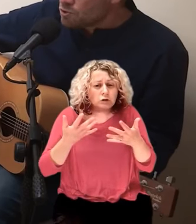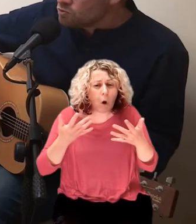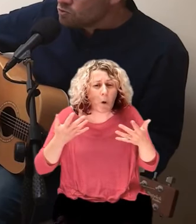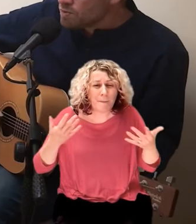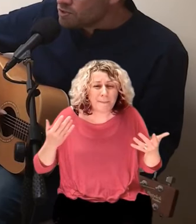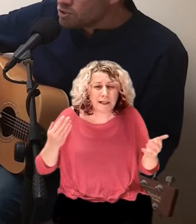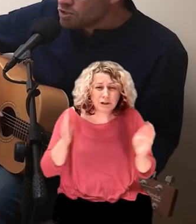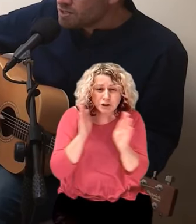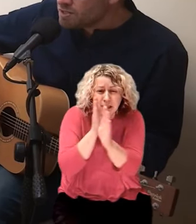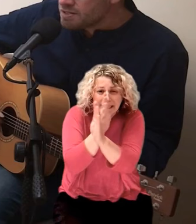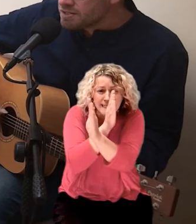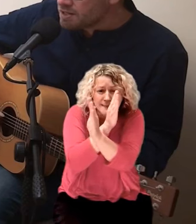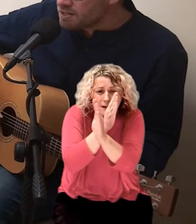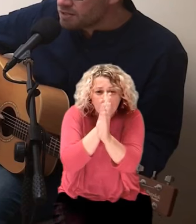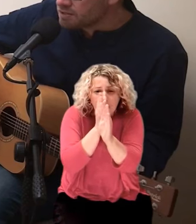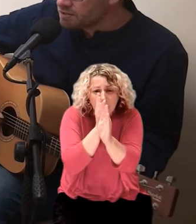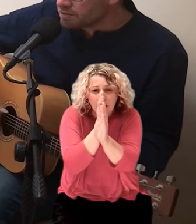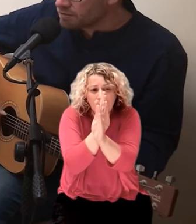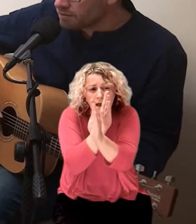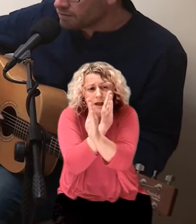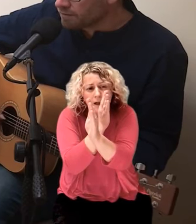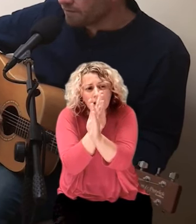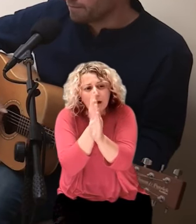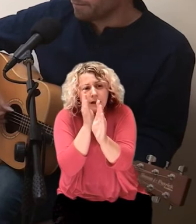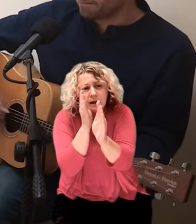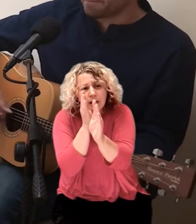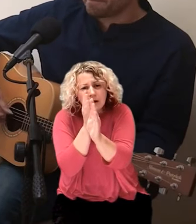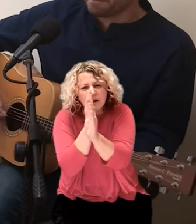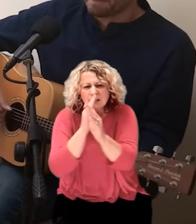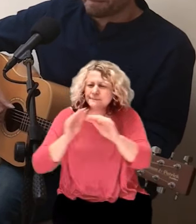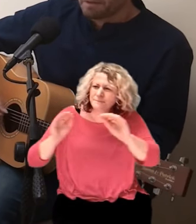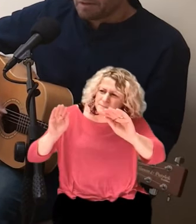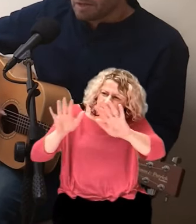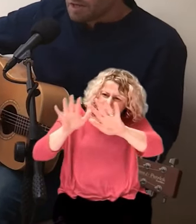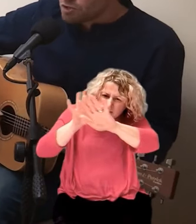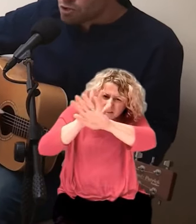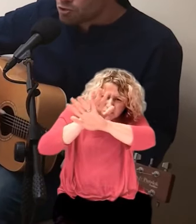So much is hidden,